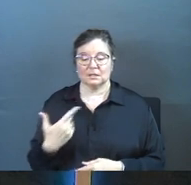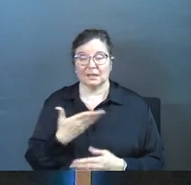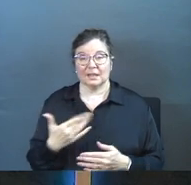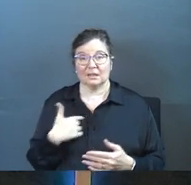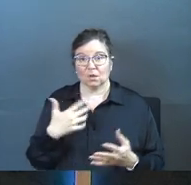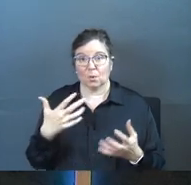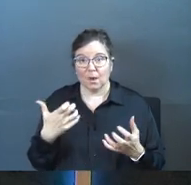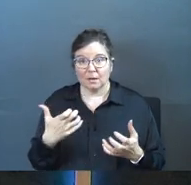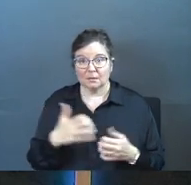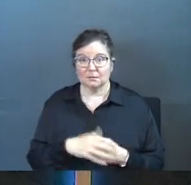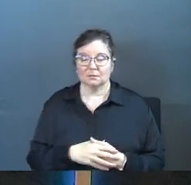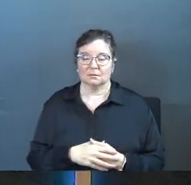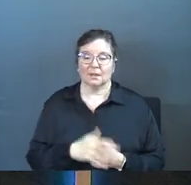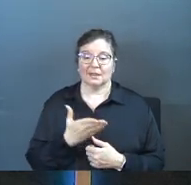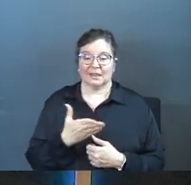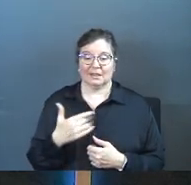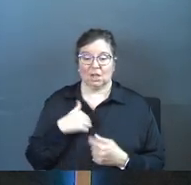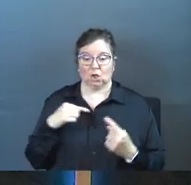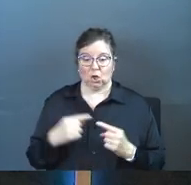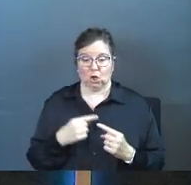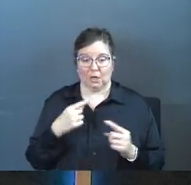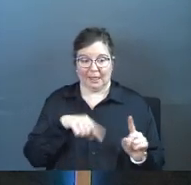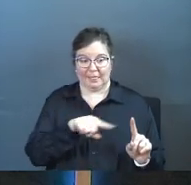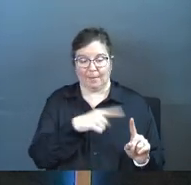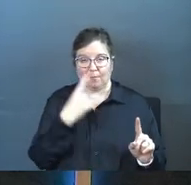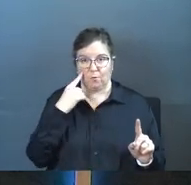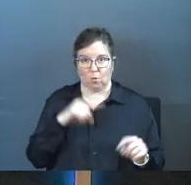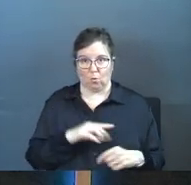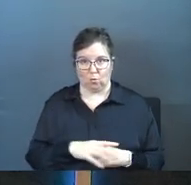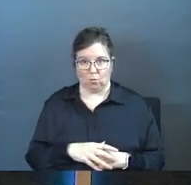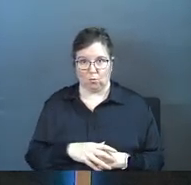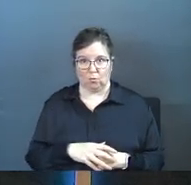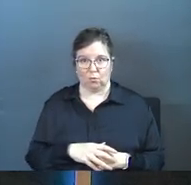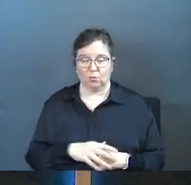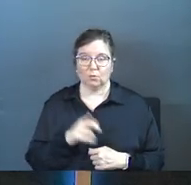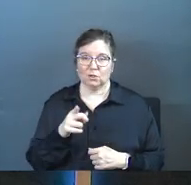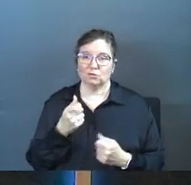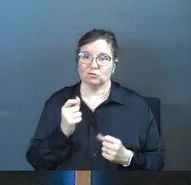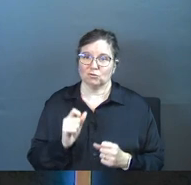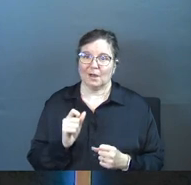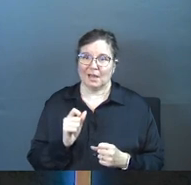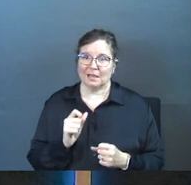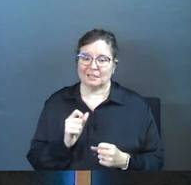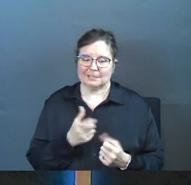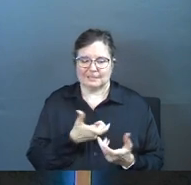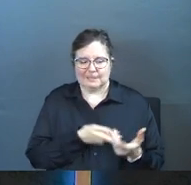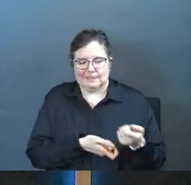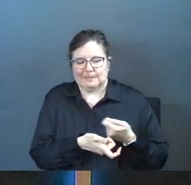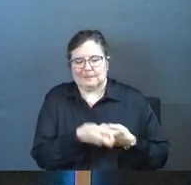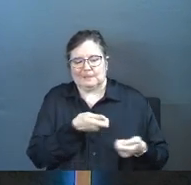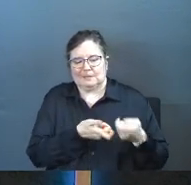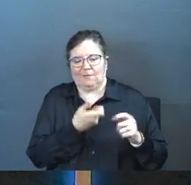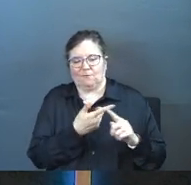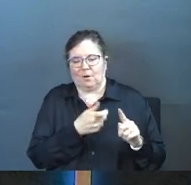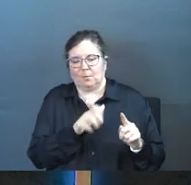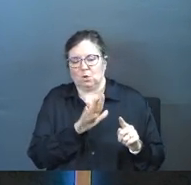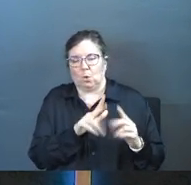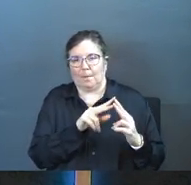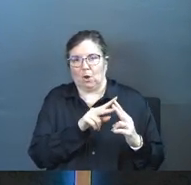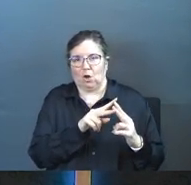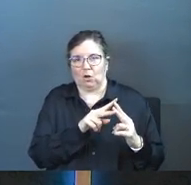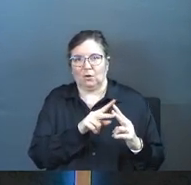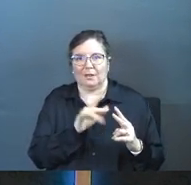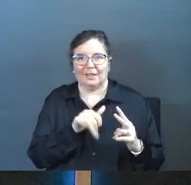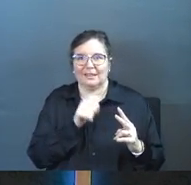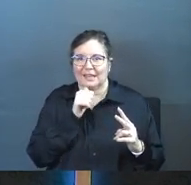that you want, that thing that you're hurting them for, you're trying to squeeze something out of your